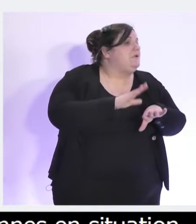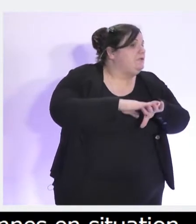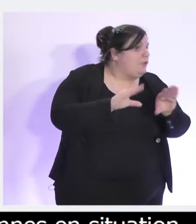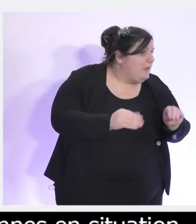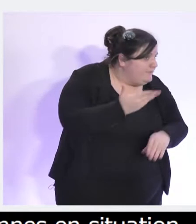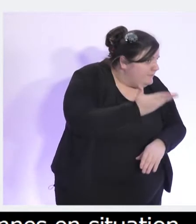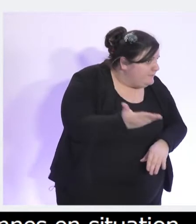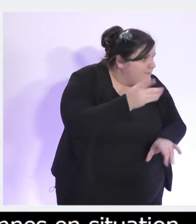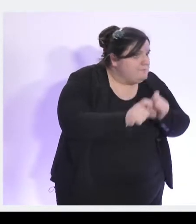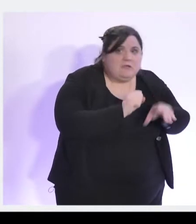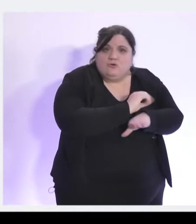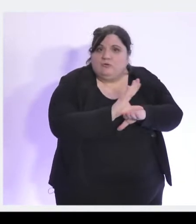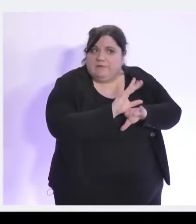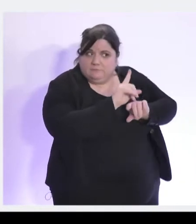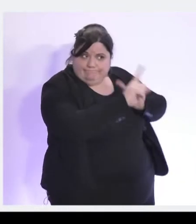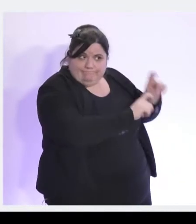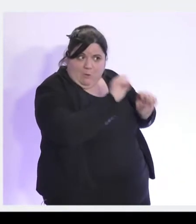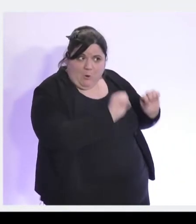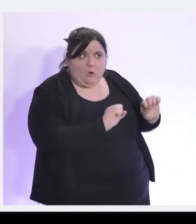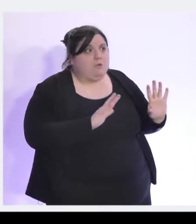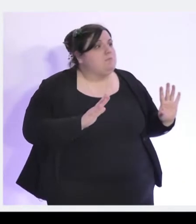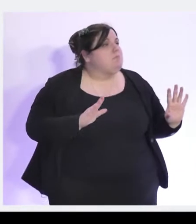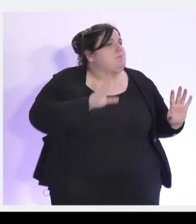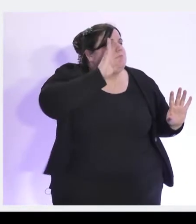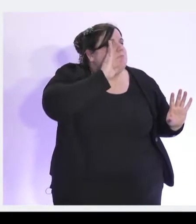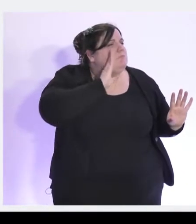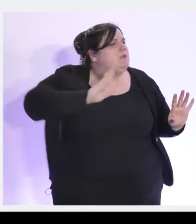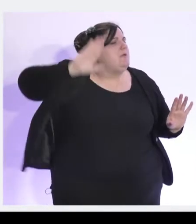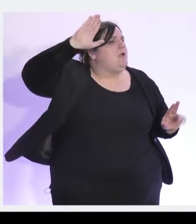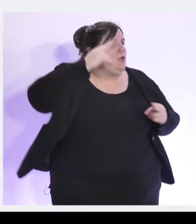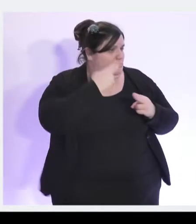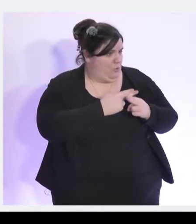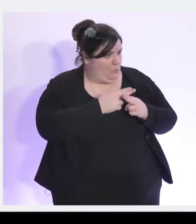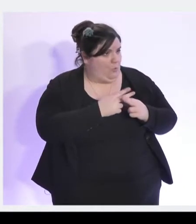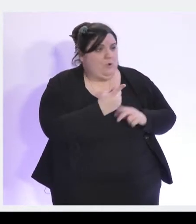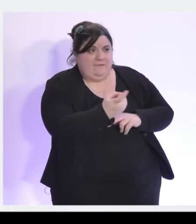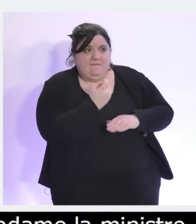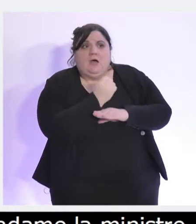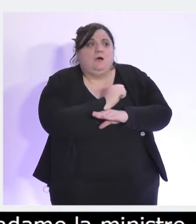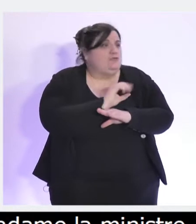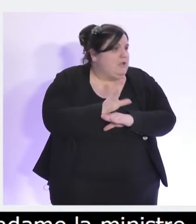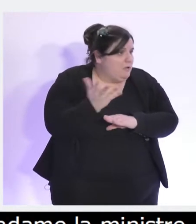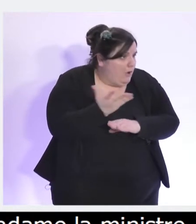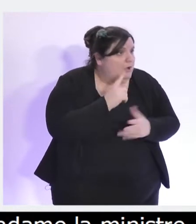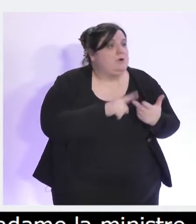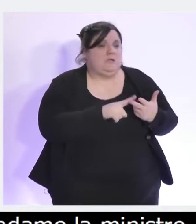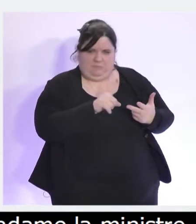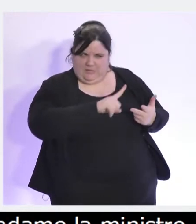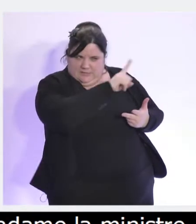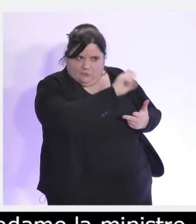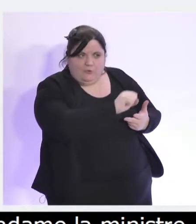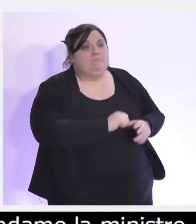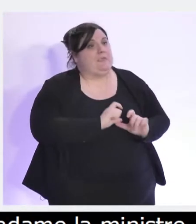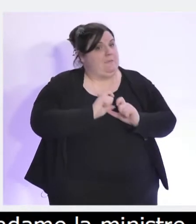take questions from the room. There's journalists who would like to ask a question. Please give your name, the title of your media, and ask a question. Thank